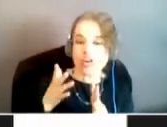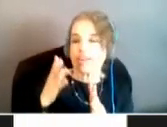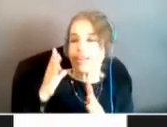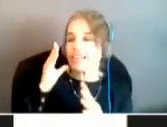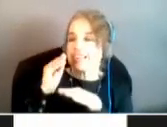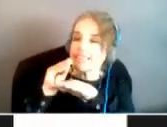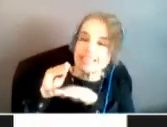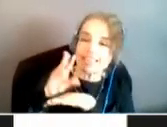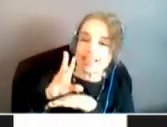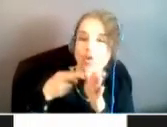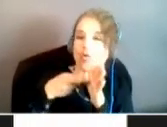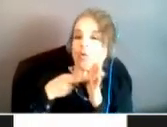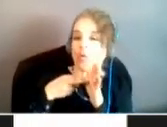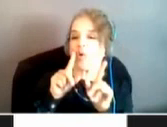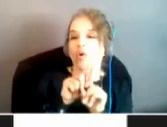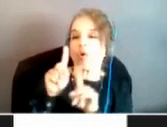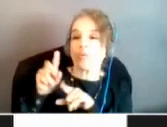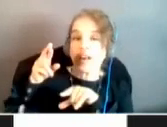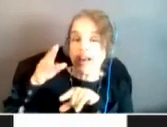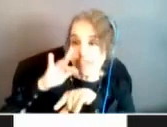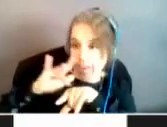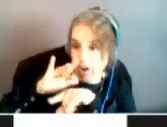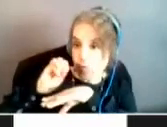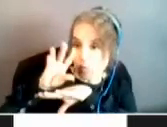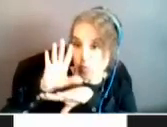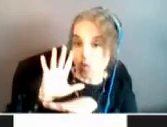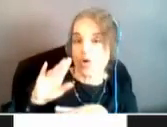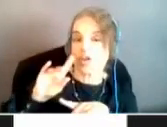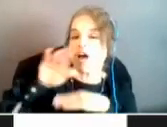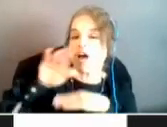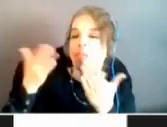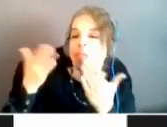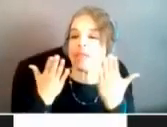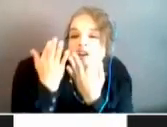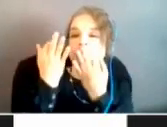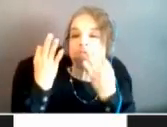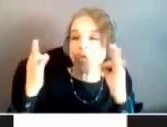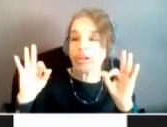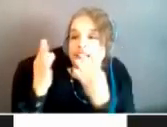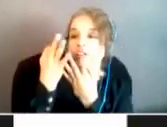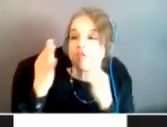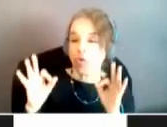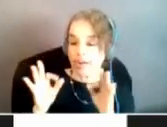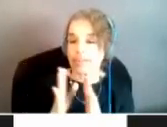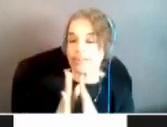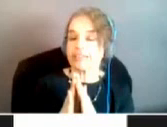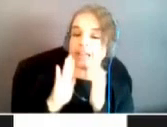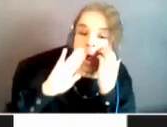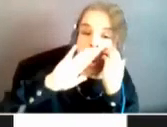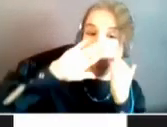Counseling referrals are also available, and then all services are free. So